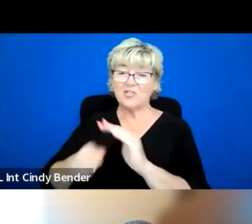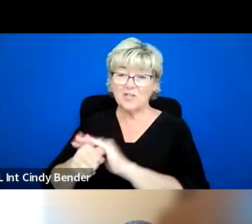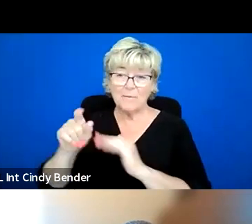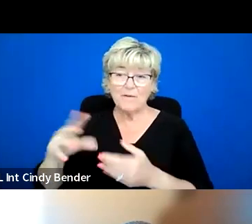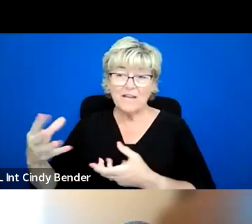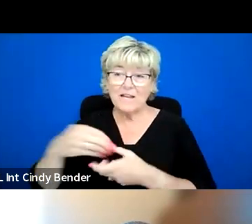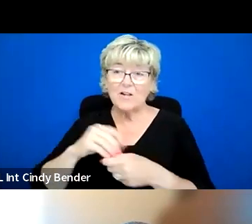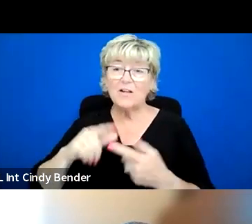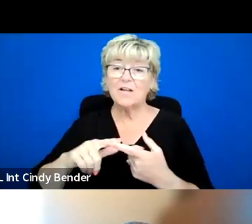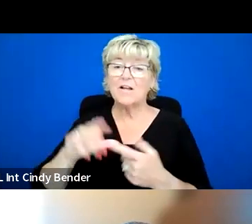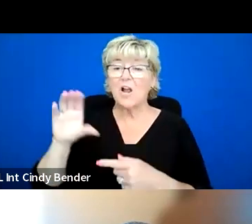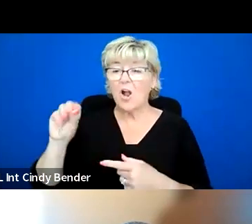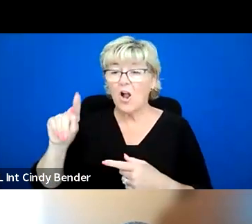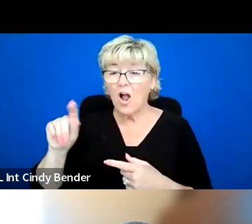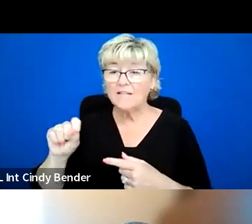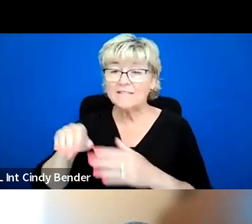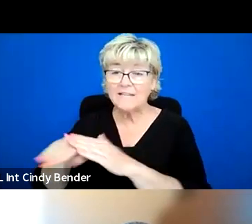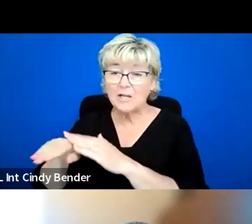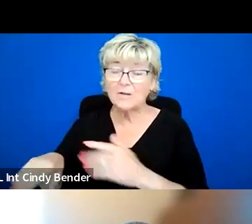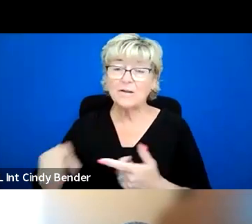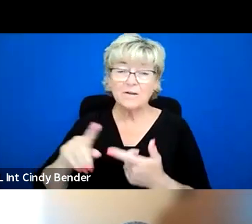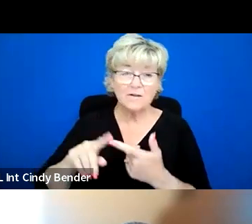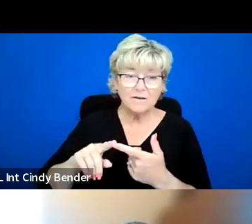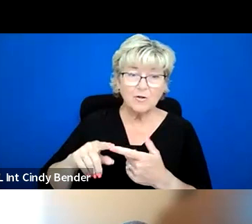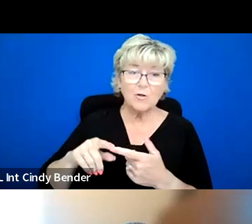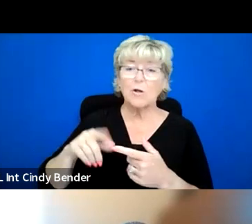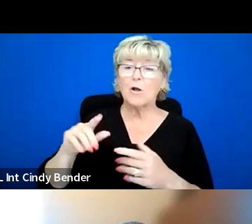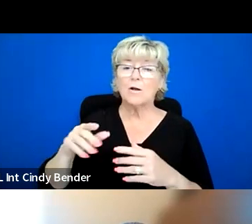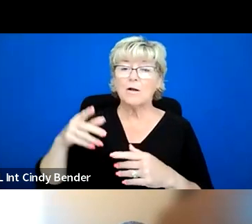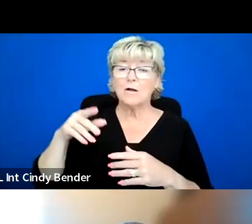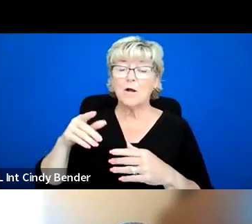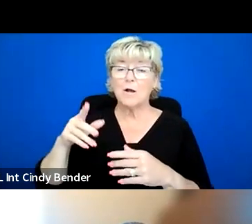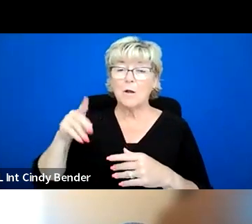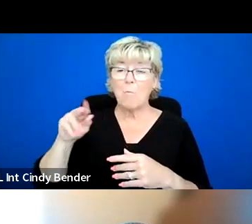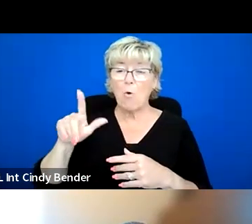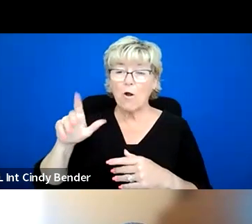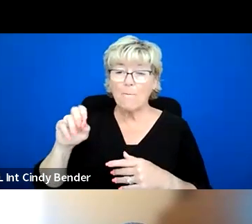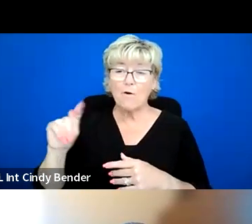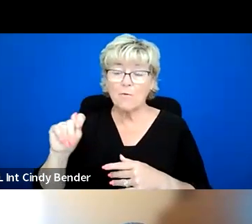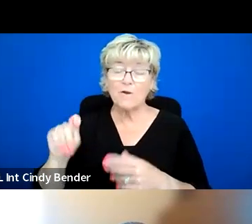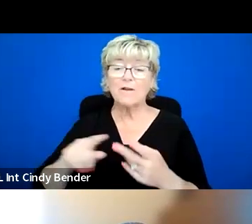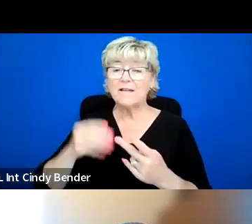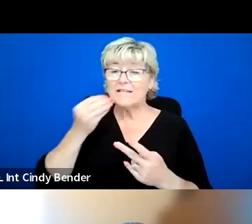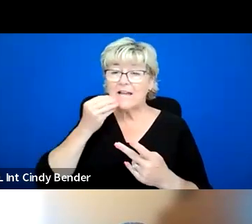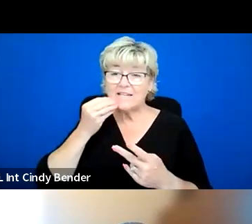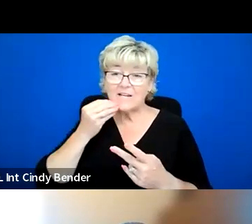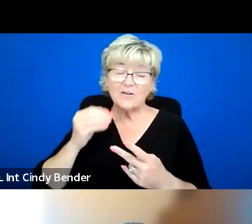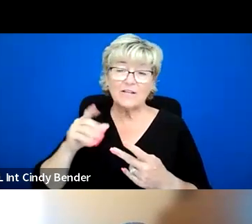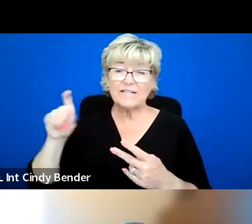including the accessible cots, hand washing stations, portable restrooms, showers, dietary considerations, which has become a